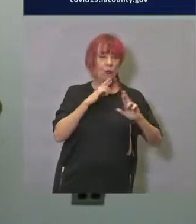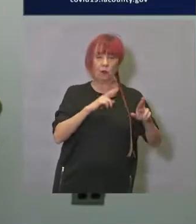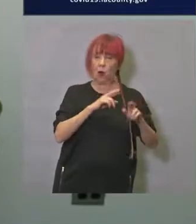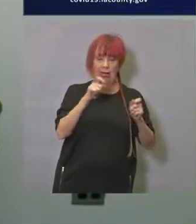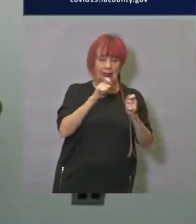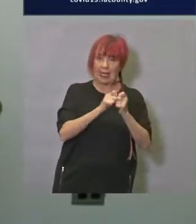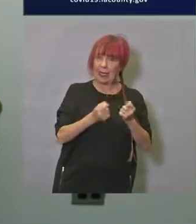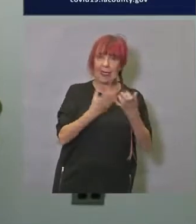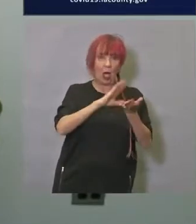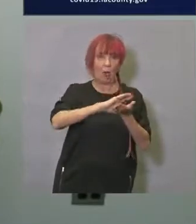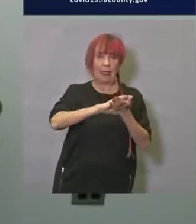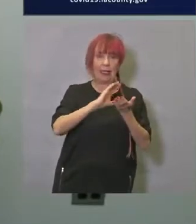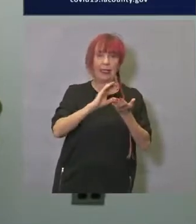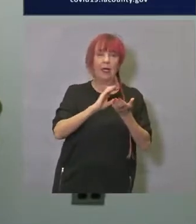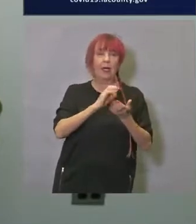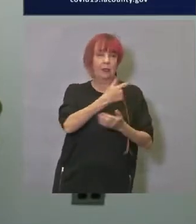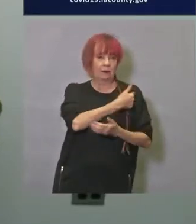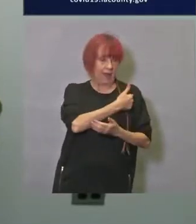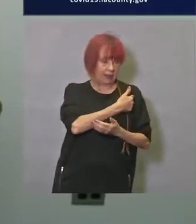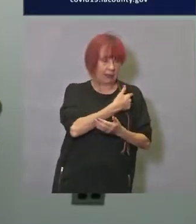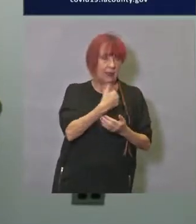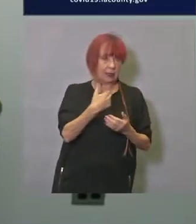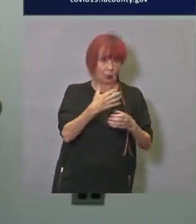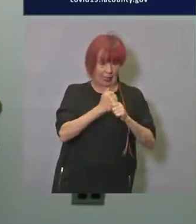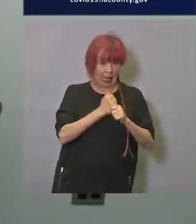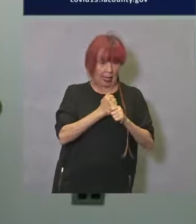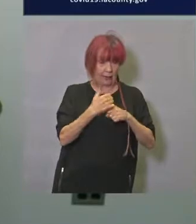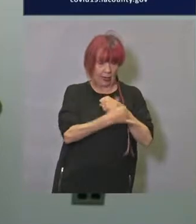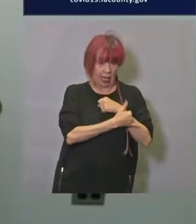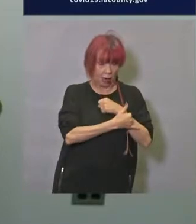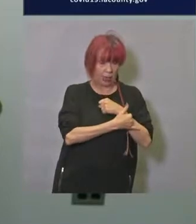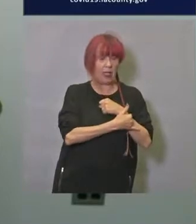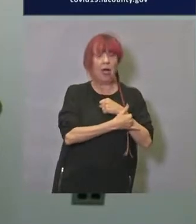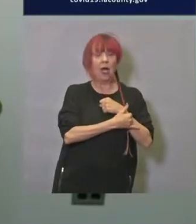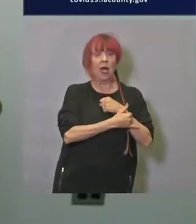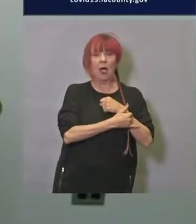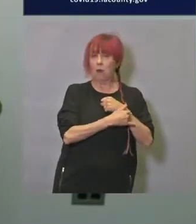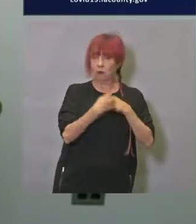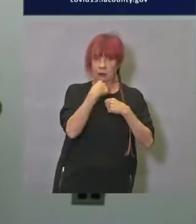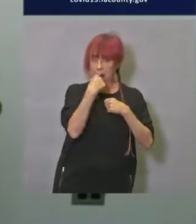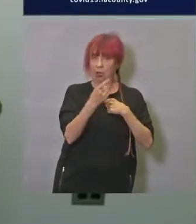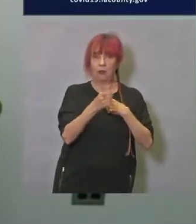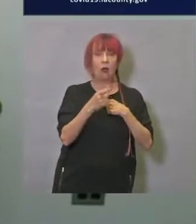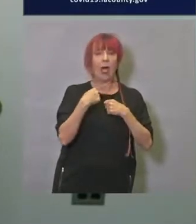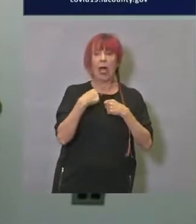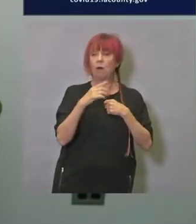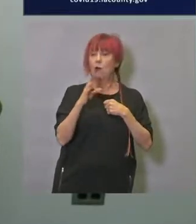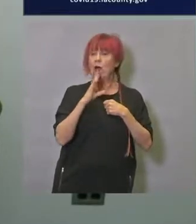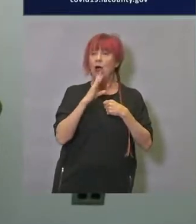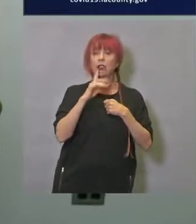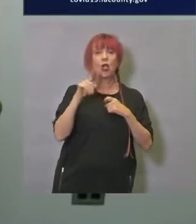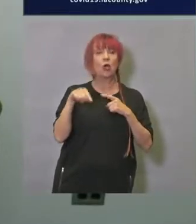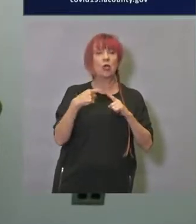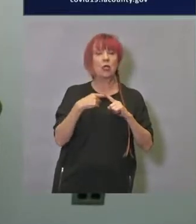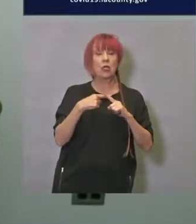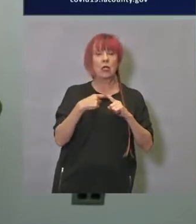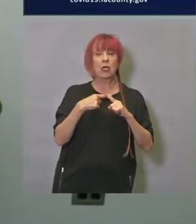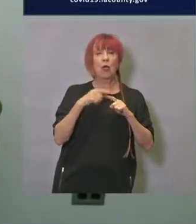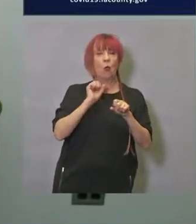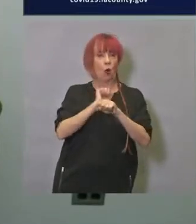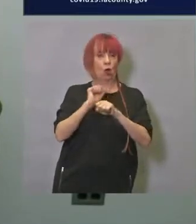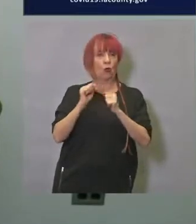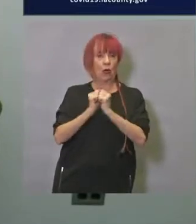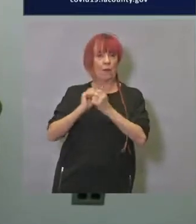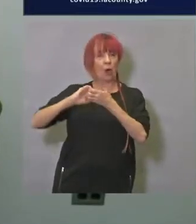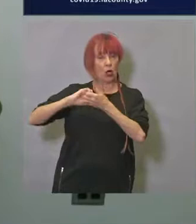how many doses we get as the county. And then we note that, our partners from that are working with the federal